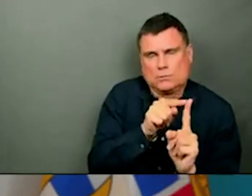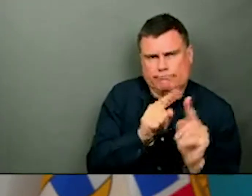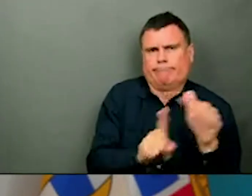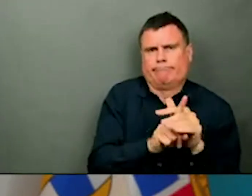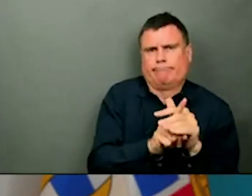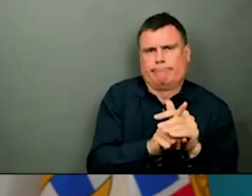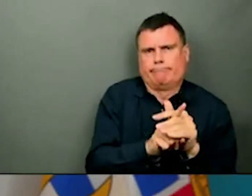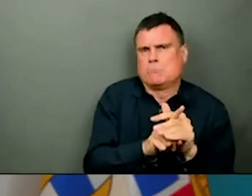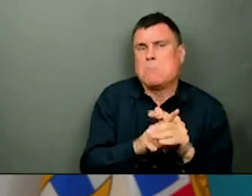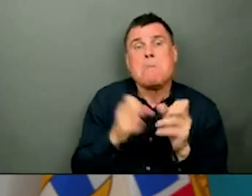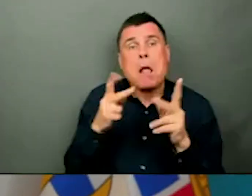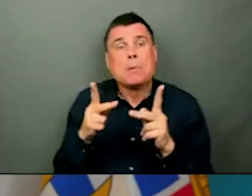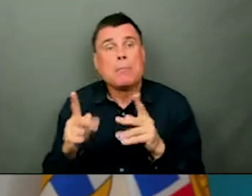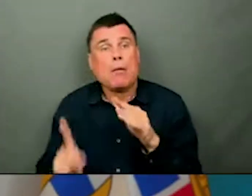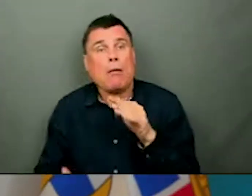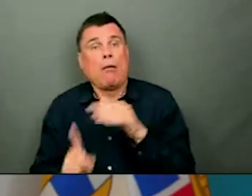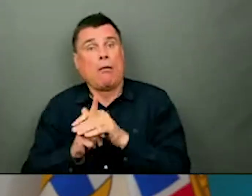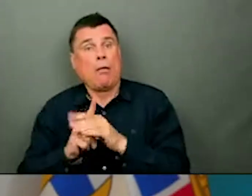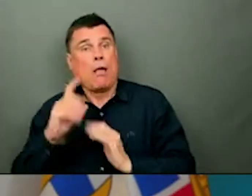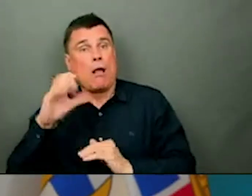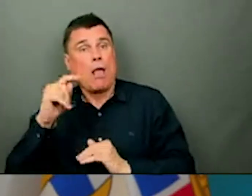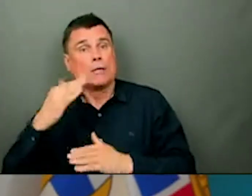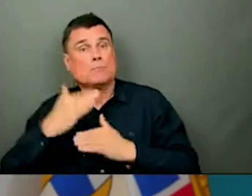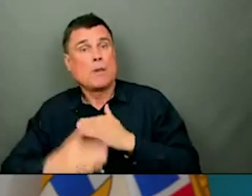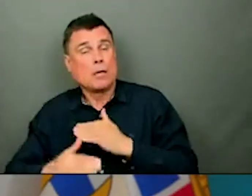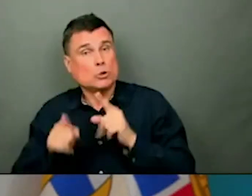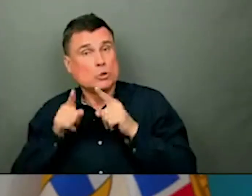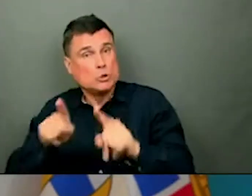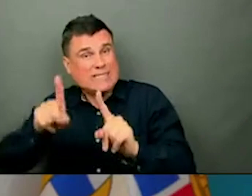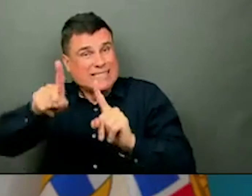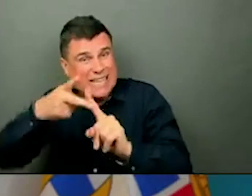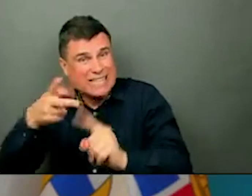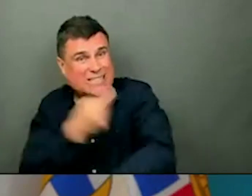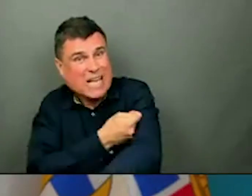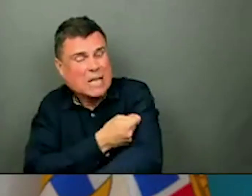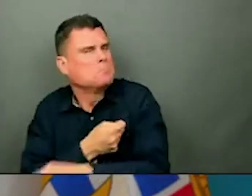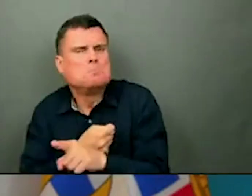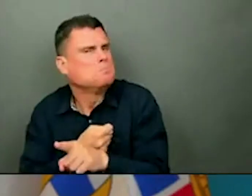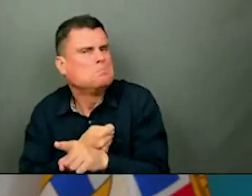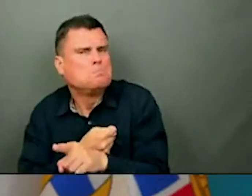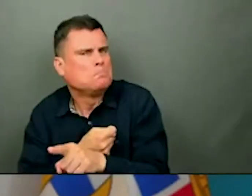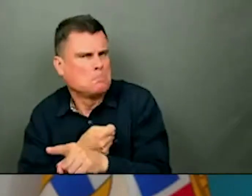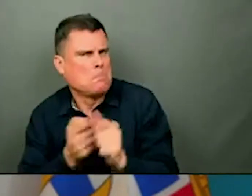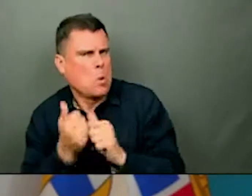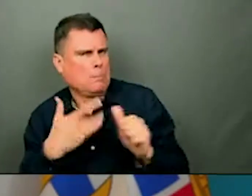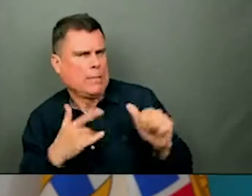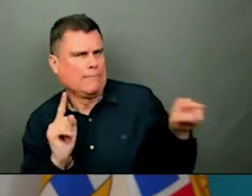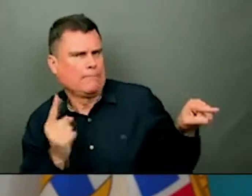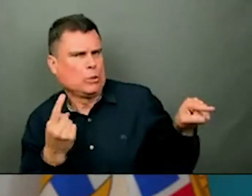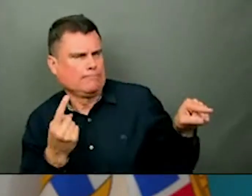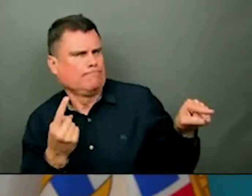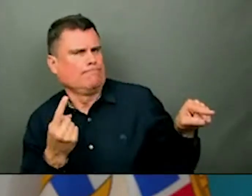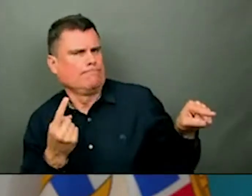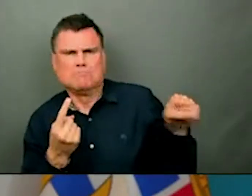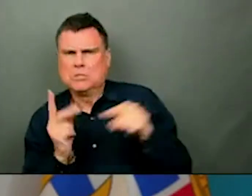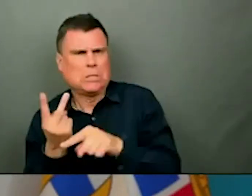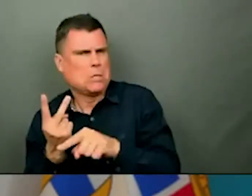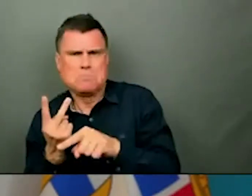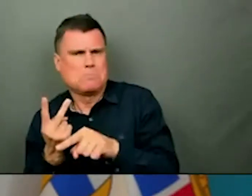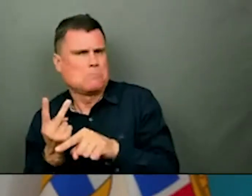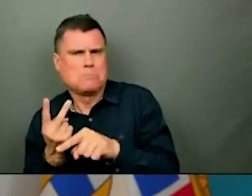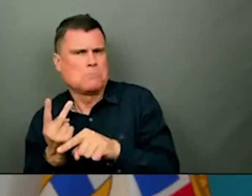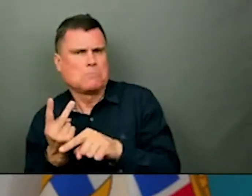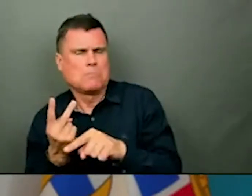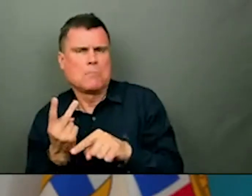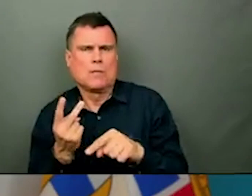much, much less risk. It seems that if you're going to have that immune response, it happens the first time you receive